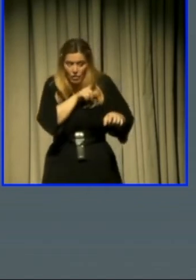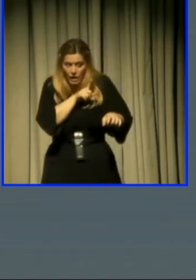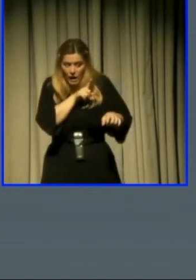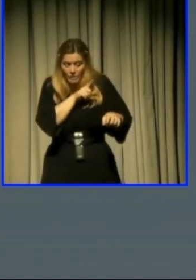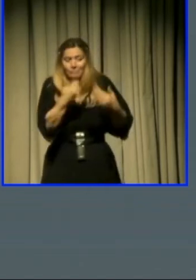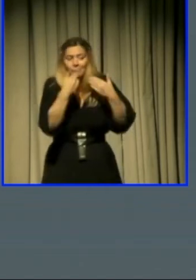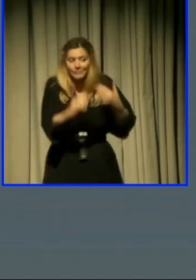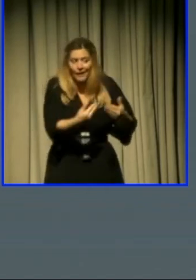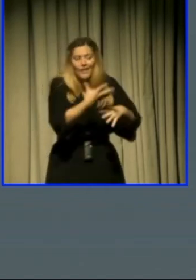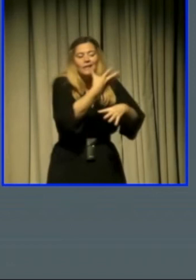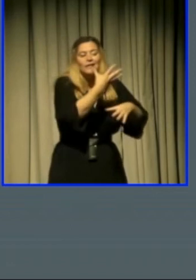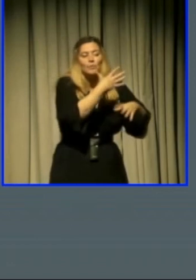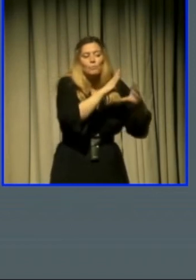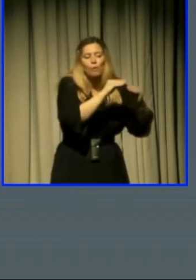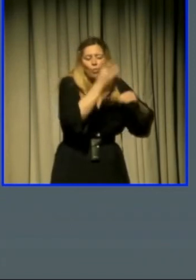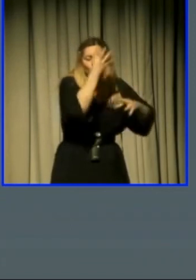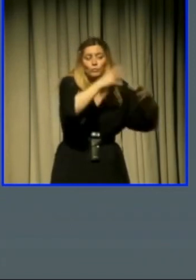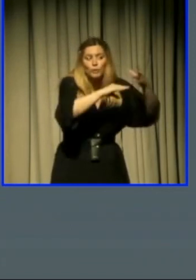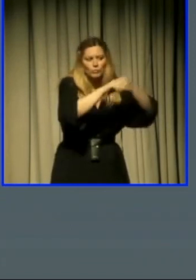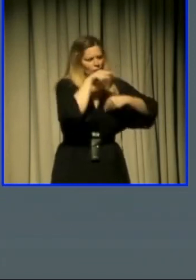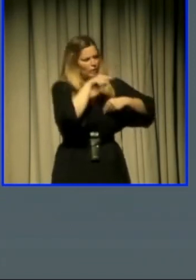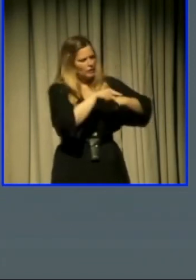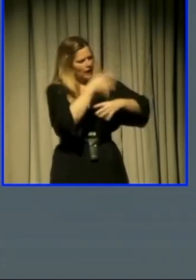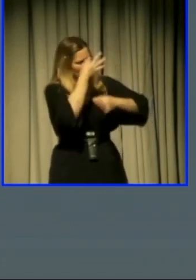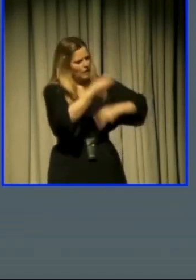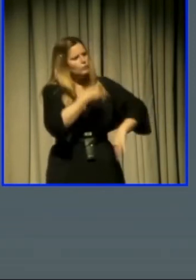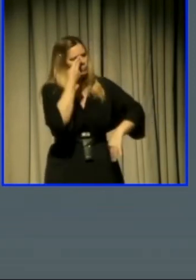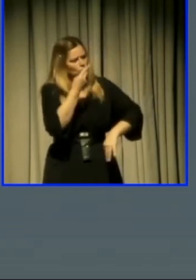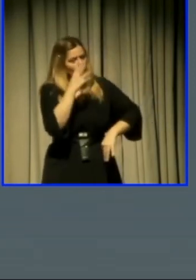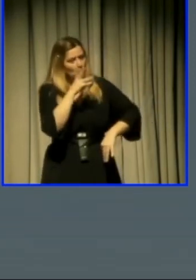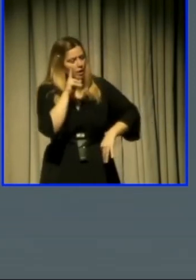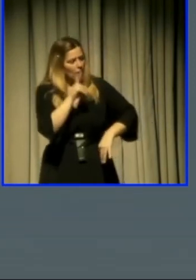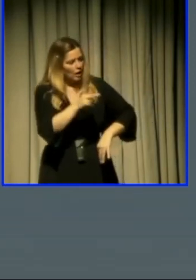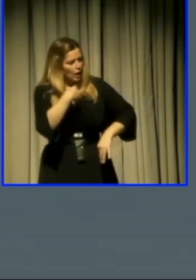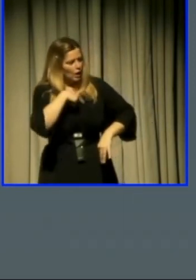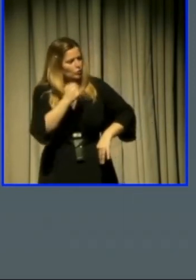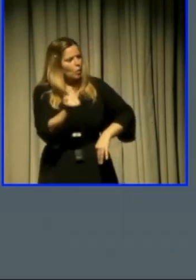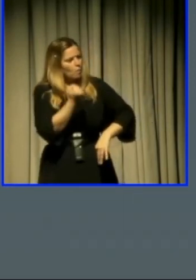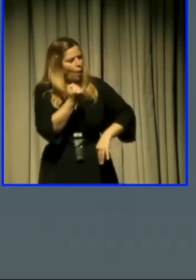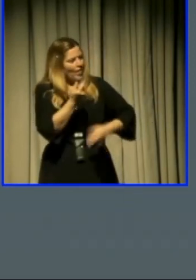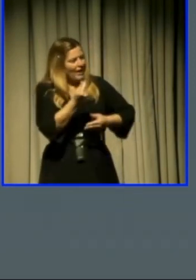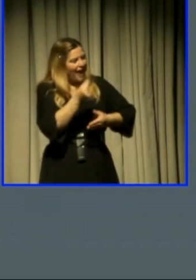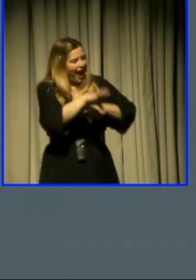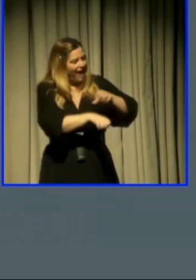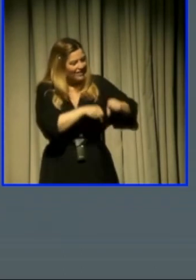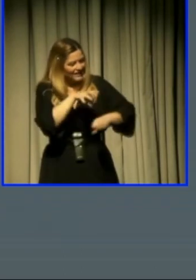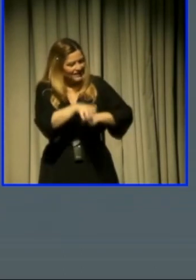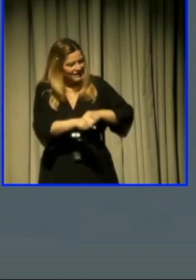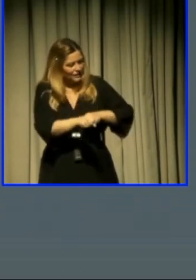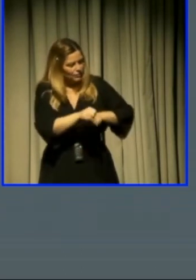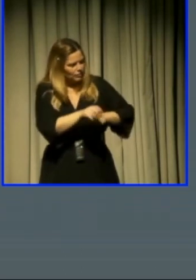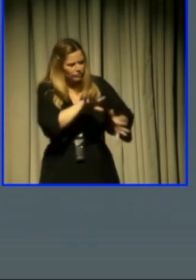kind of shift our spending power to the virtual realm. And it